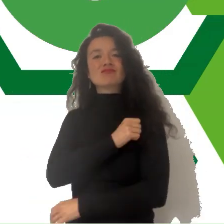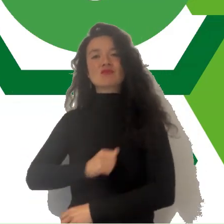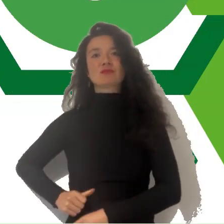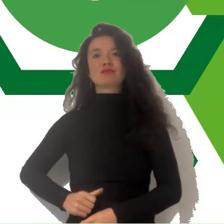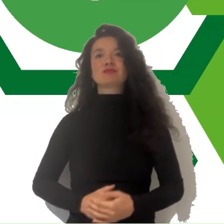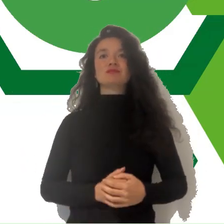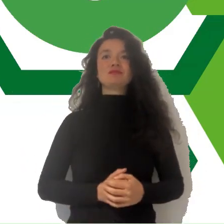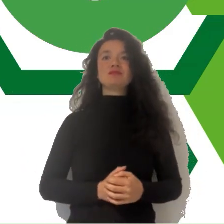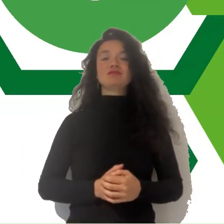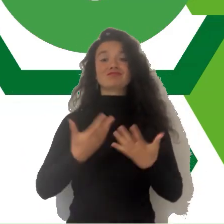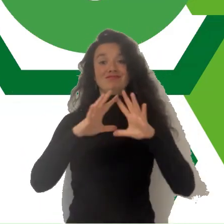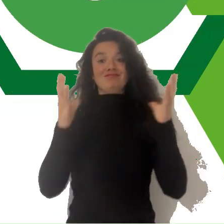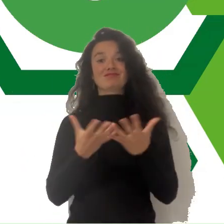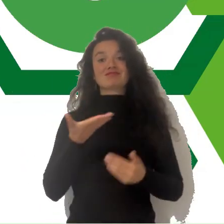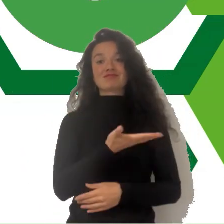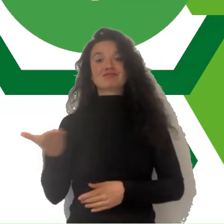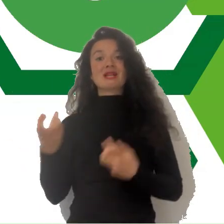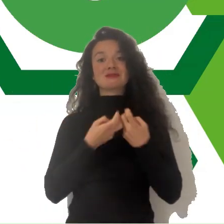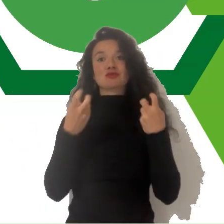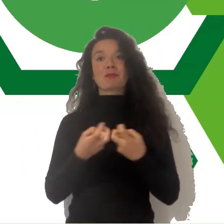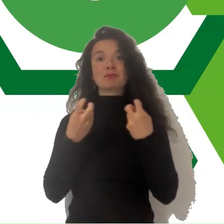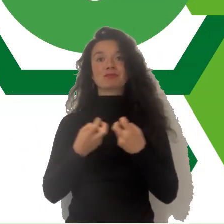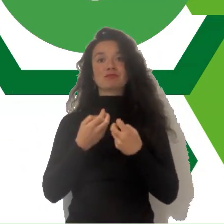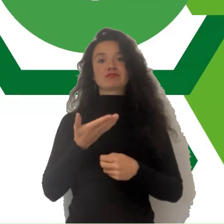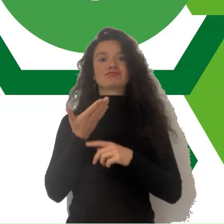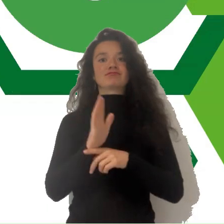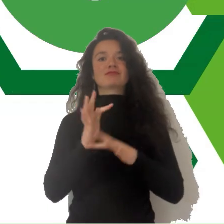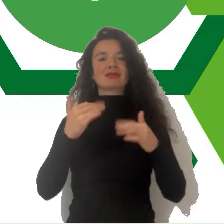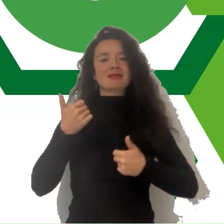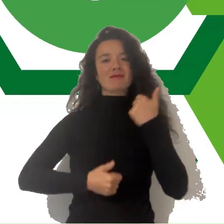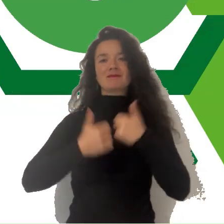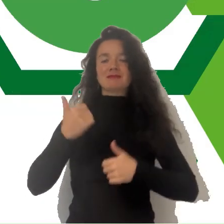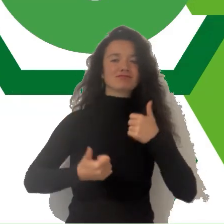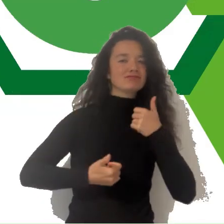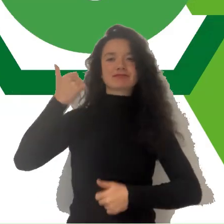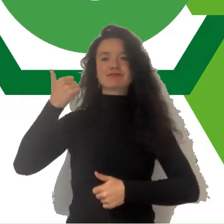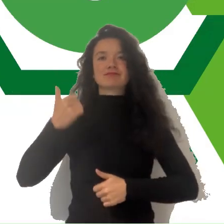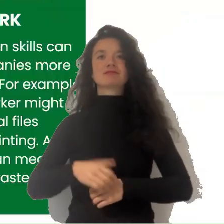these challenges are, these green skills are very important for us.